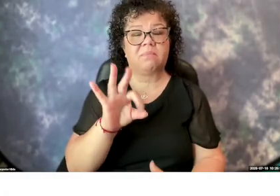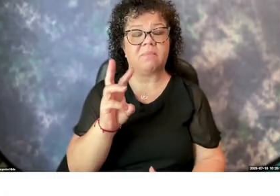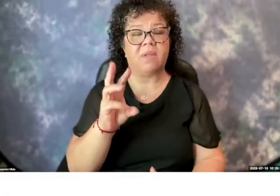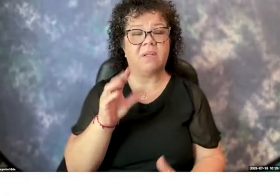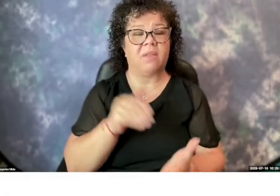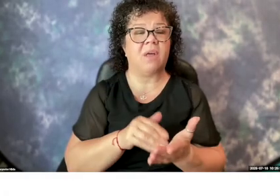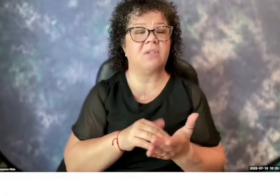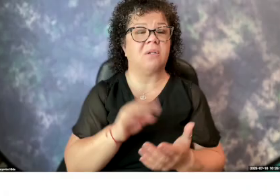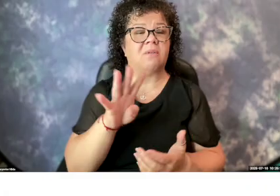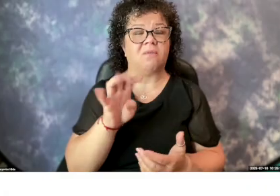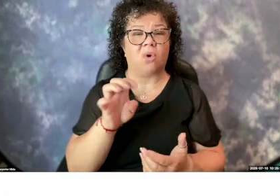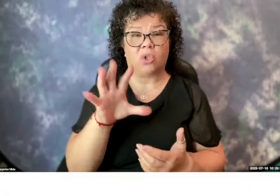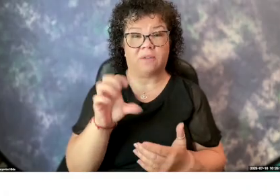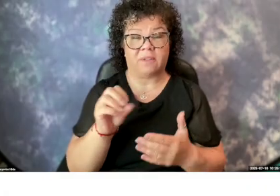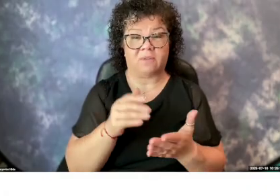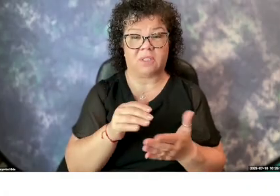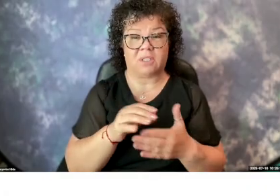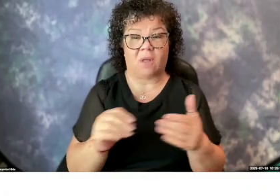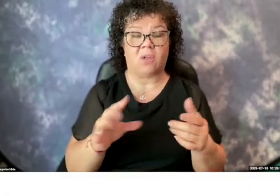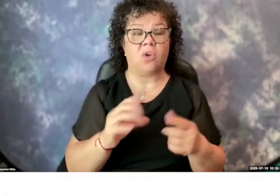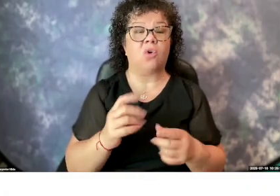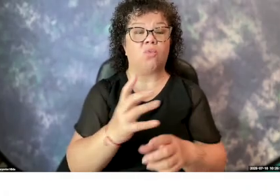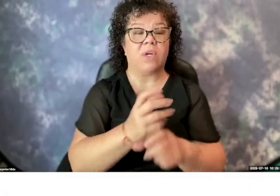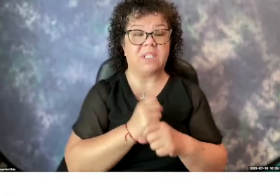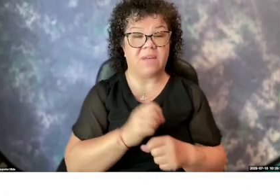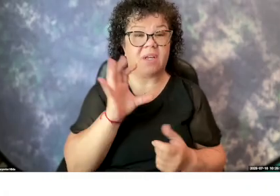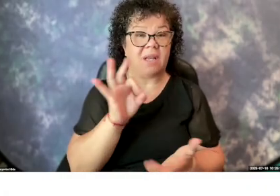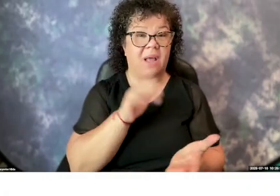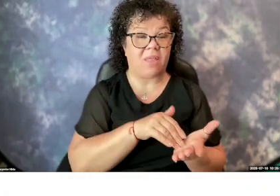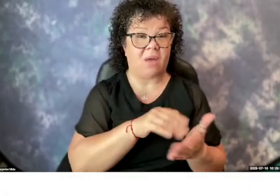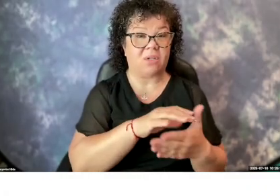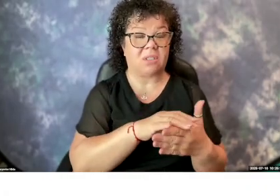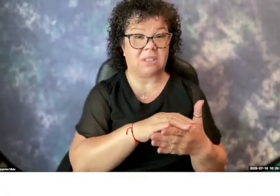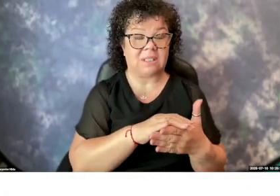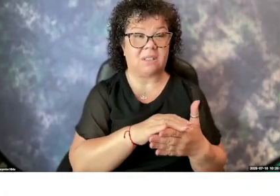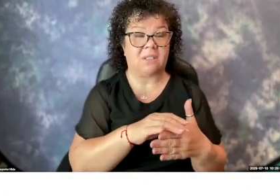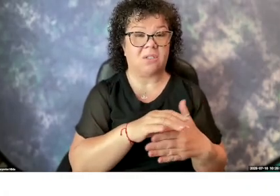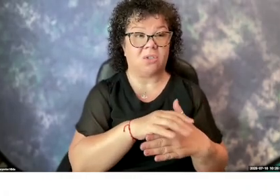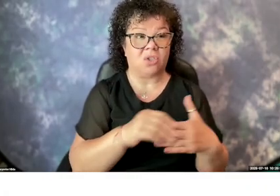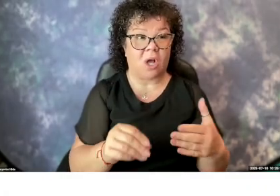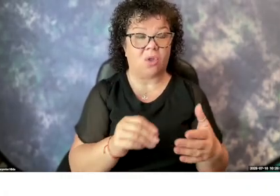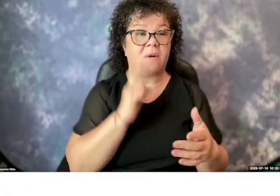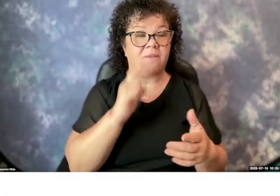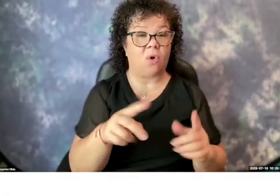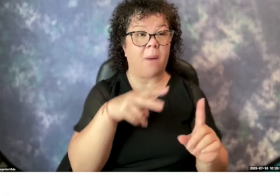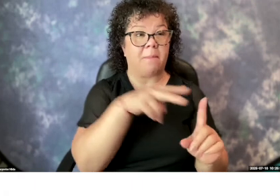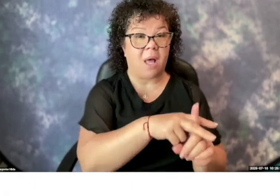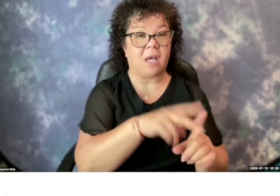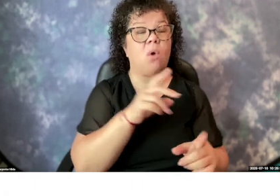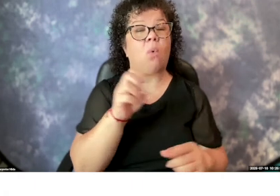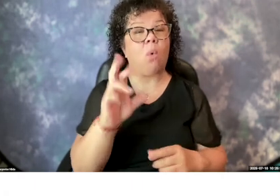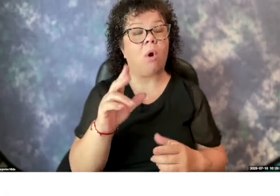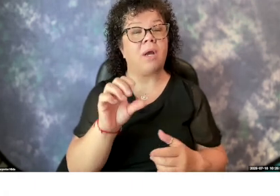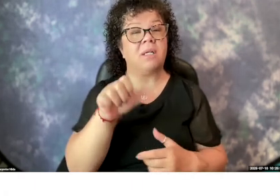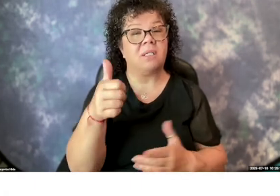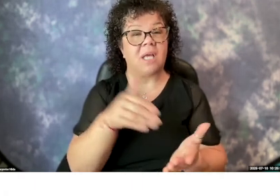$96,450, receiving a $9,500 incentive for a plug-in hybrid or a $10,000 incentive for a